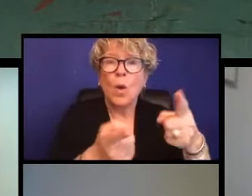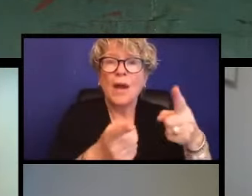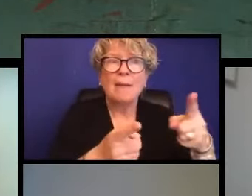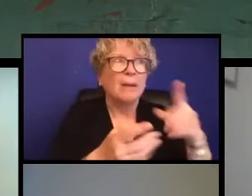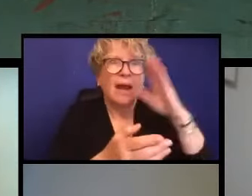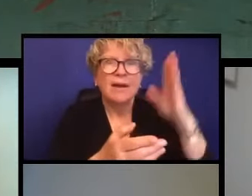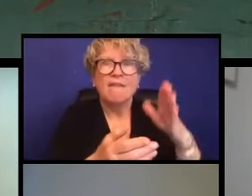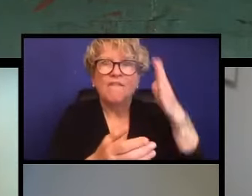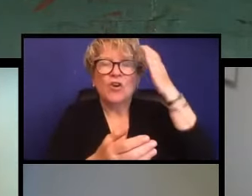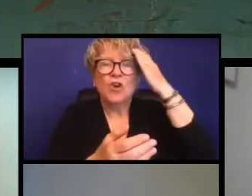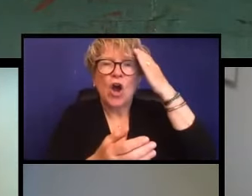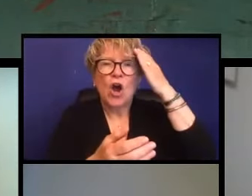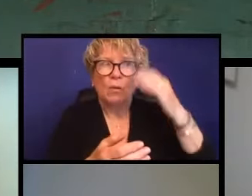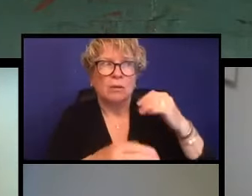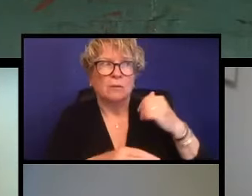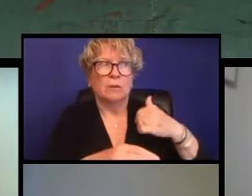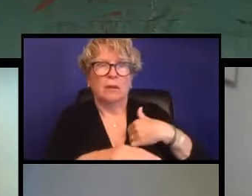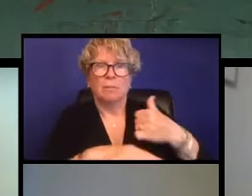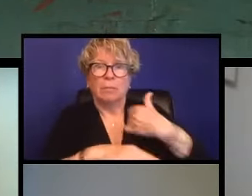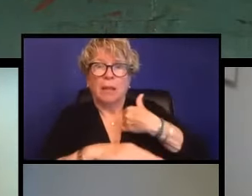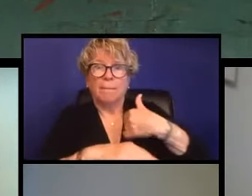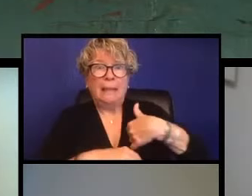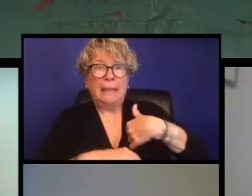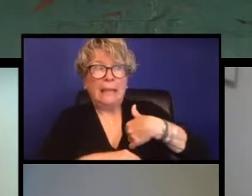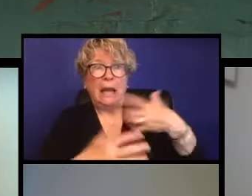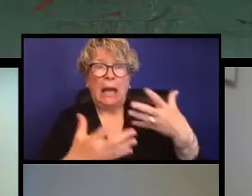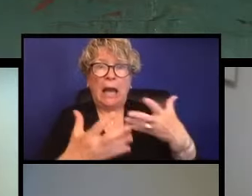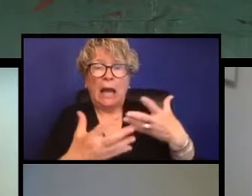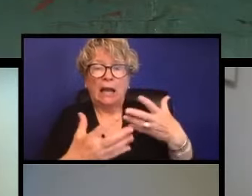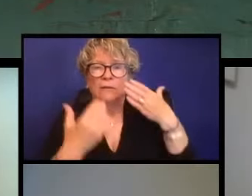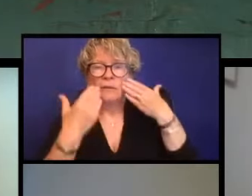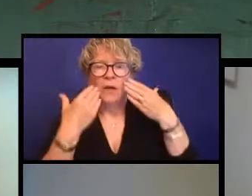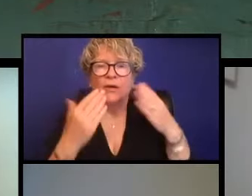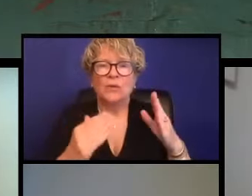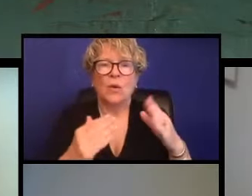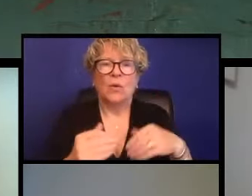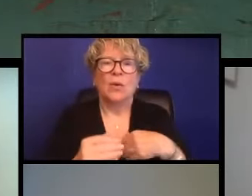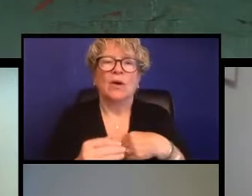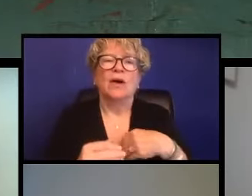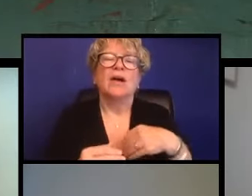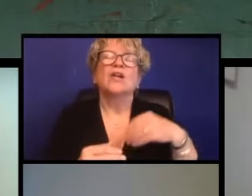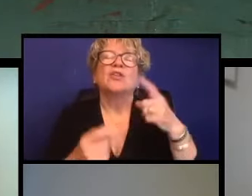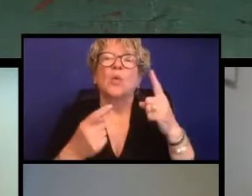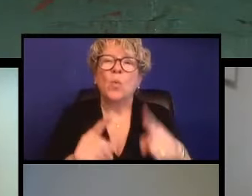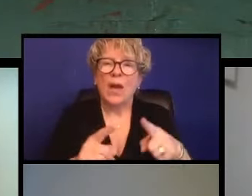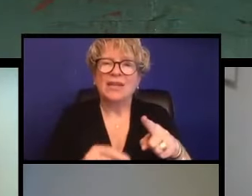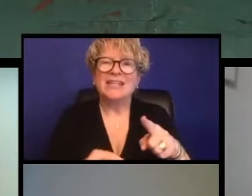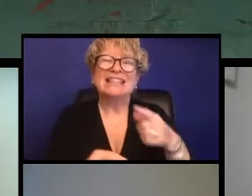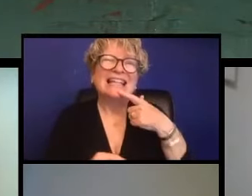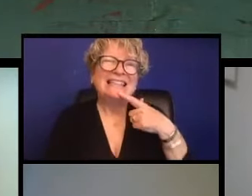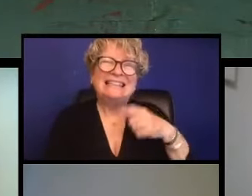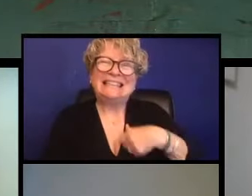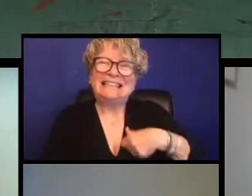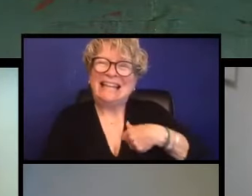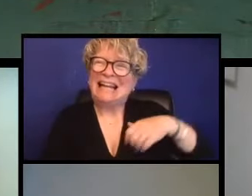and then come back to you in another, you know, submission cycle with something even better. You're like,